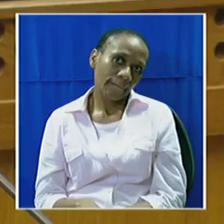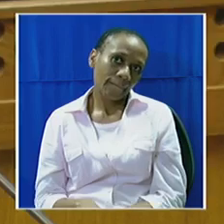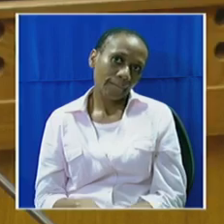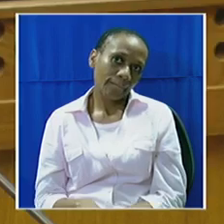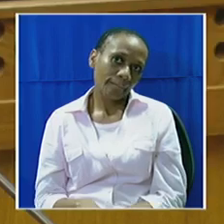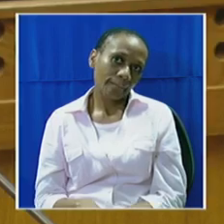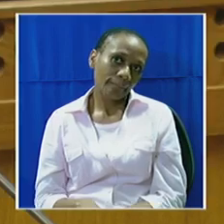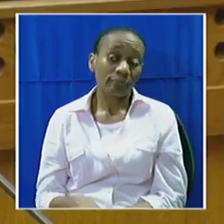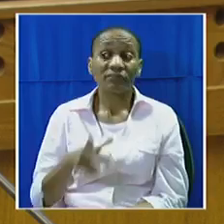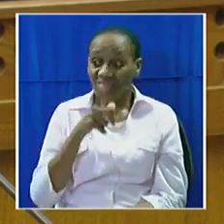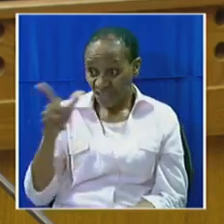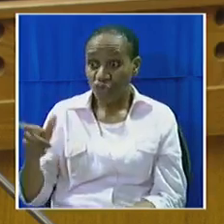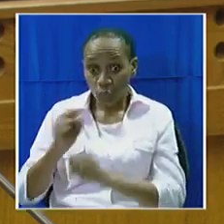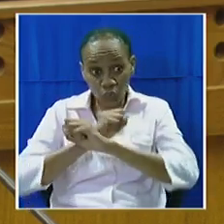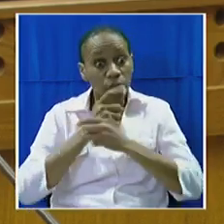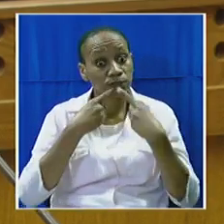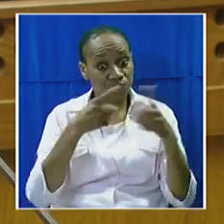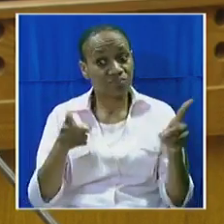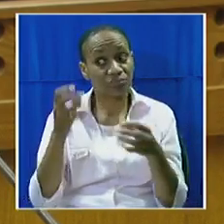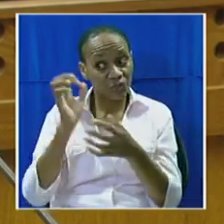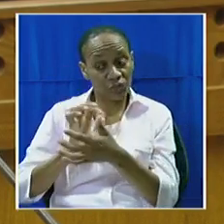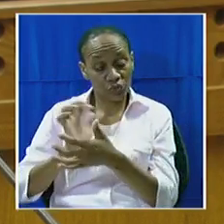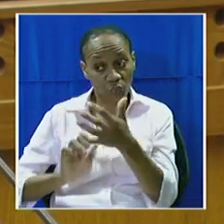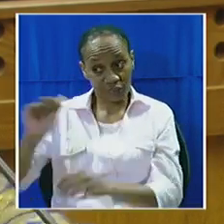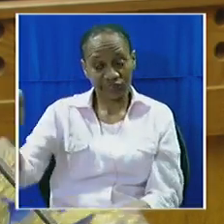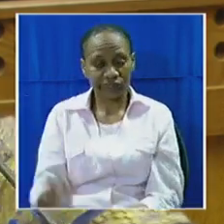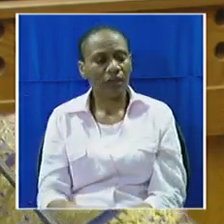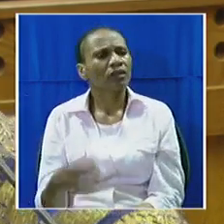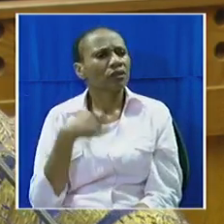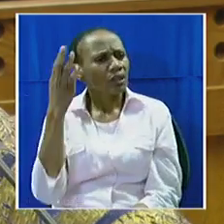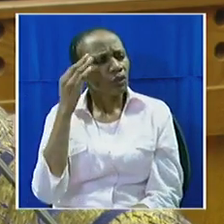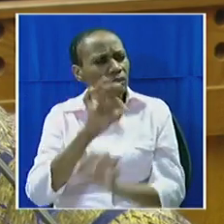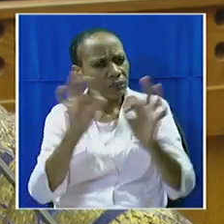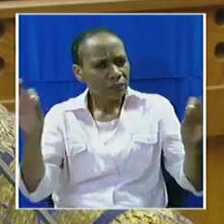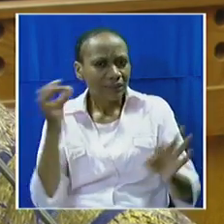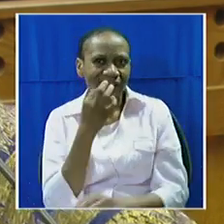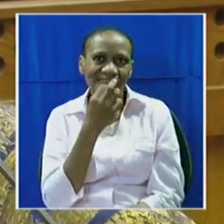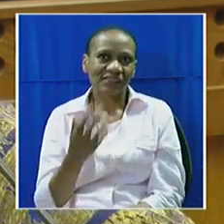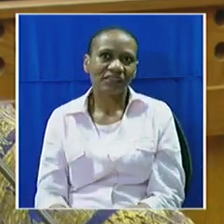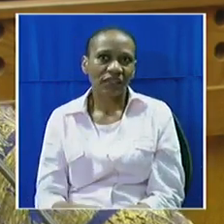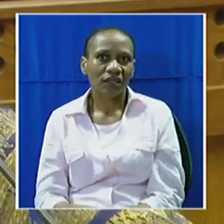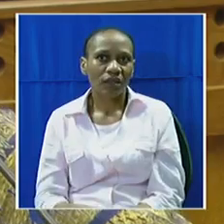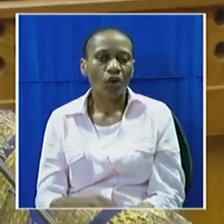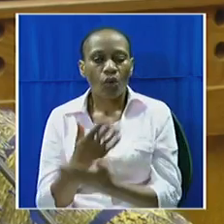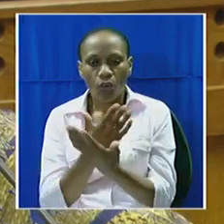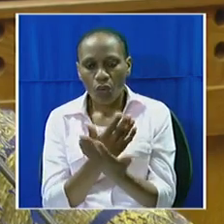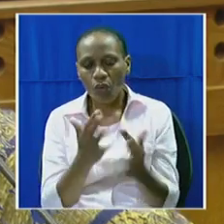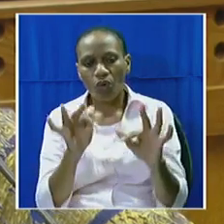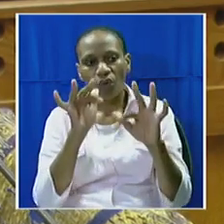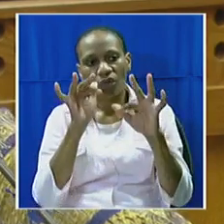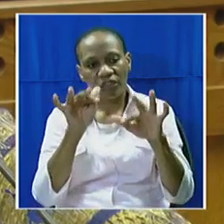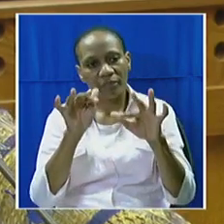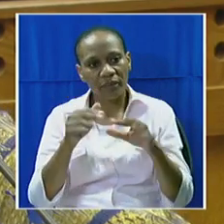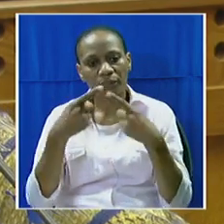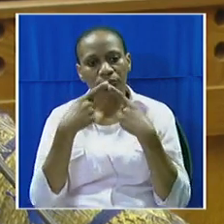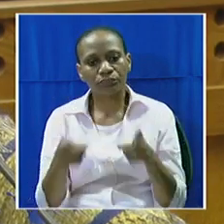was going to expose you. There's a saying that goes, you can fool all the people some of the